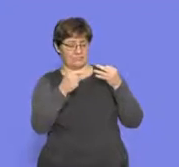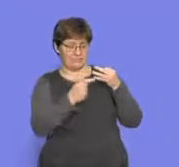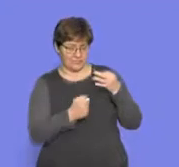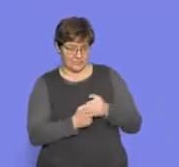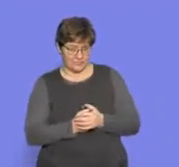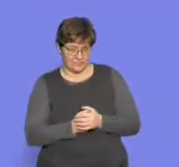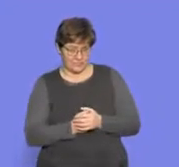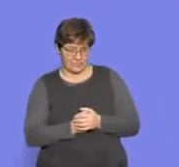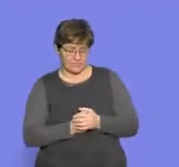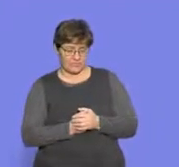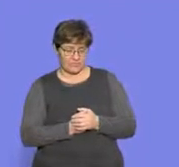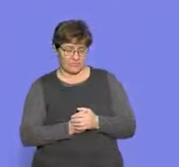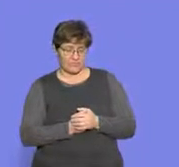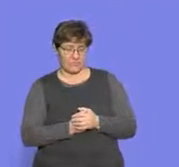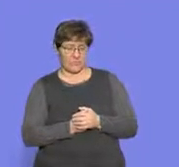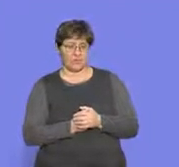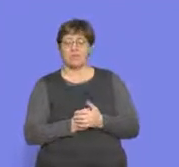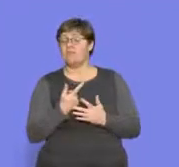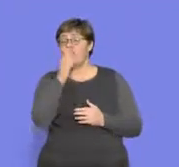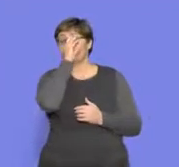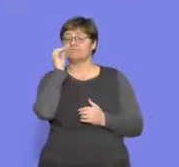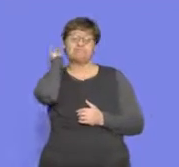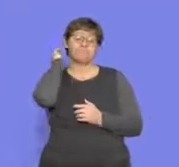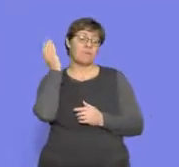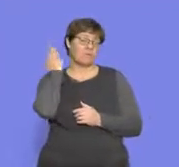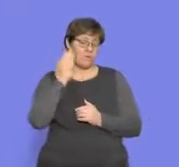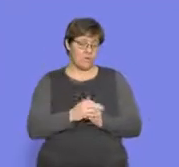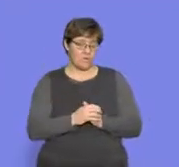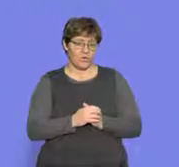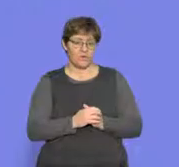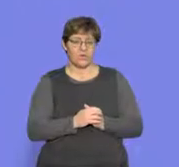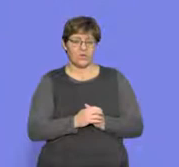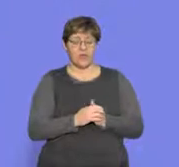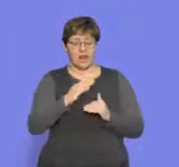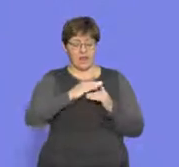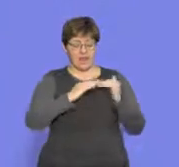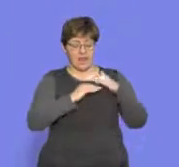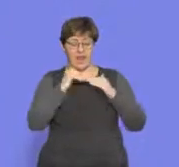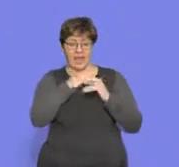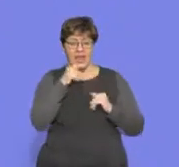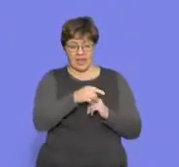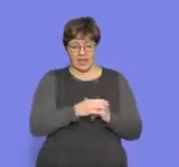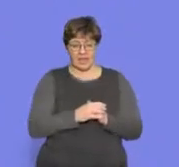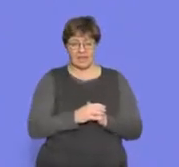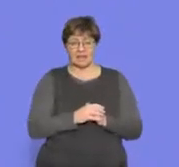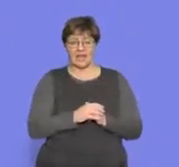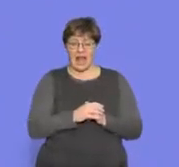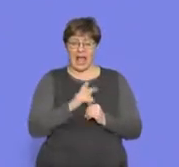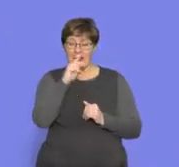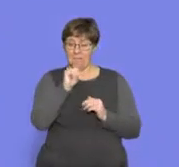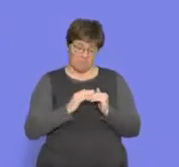lithosphere, and the lower layers of the atmosphere. So essentially, as we noted earlier on, is that although the layers of the atmosphere are